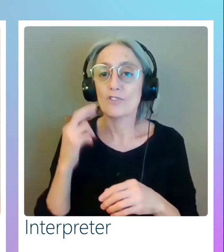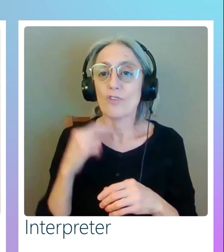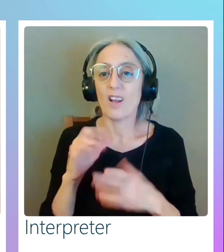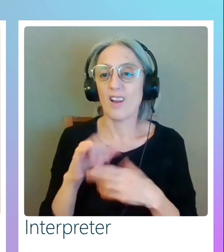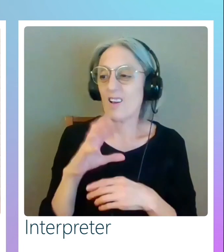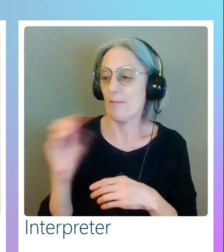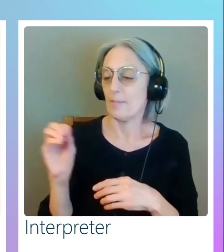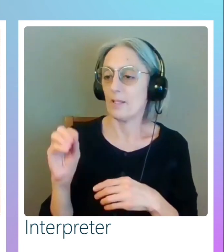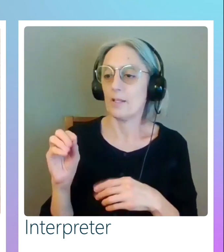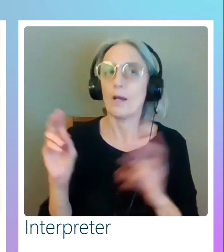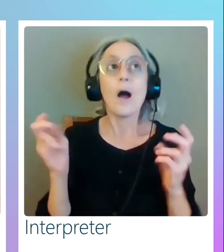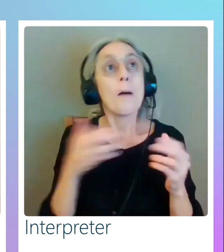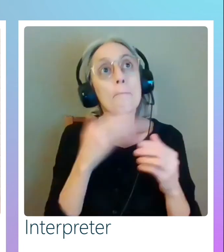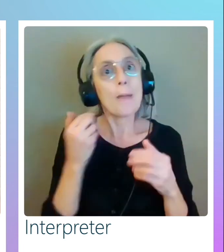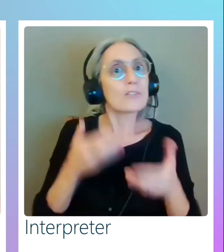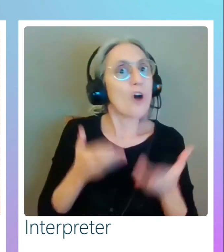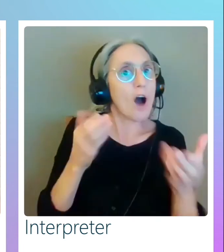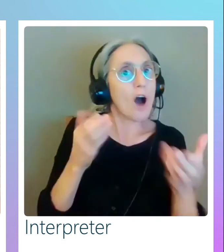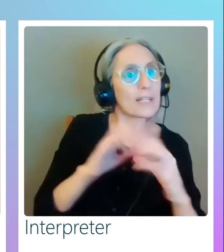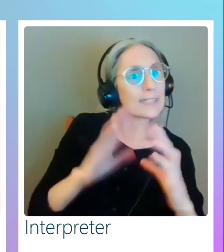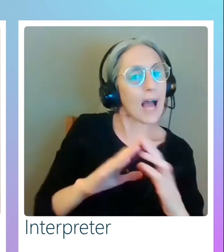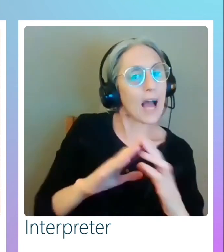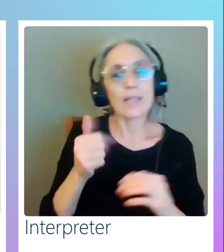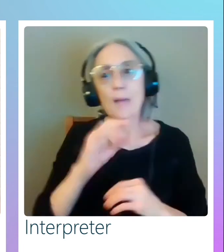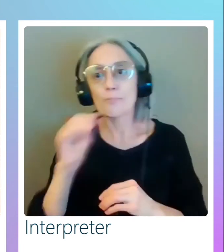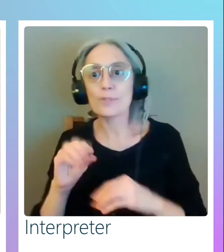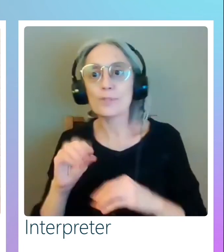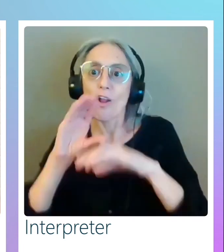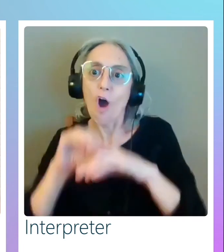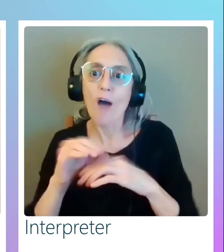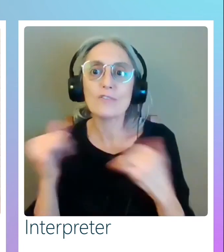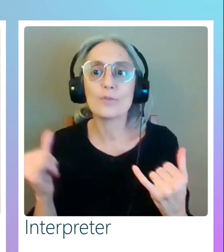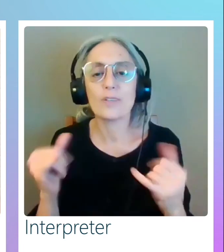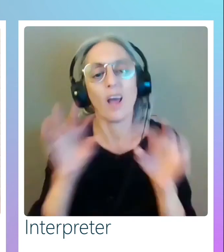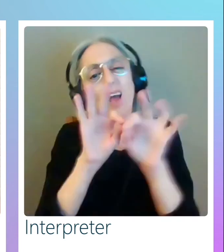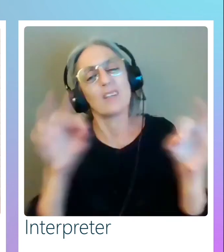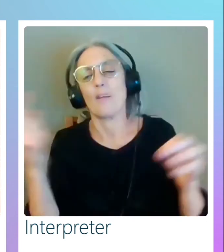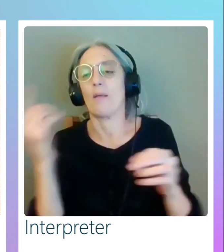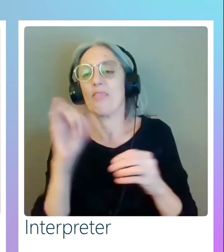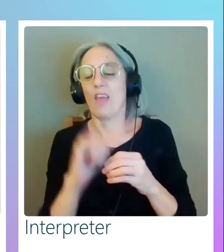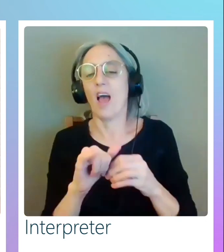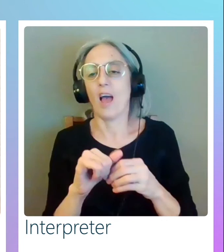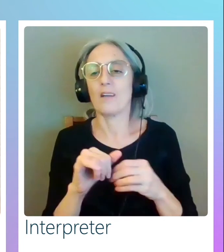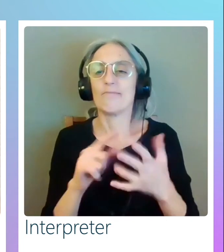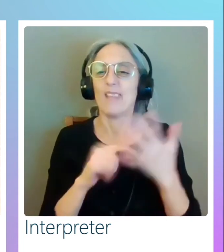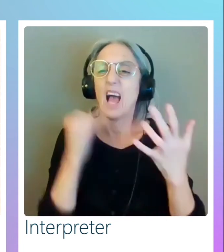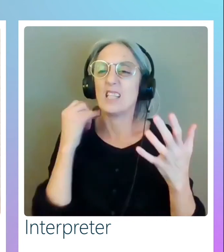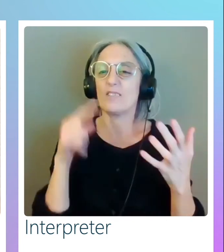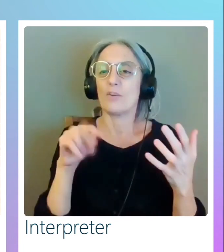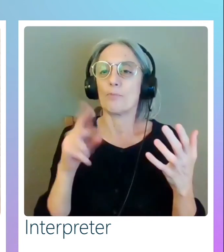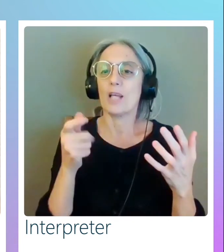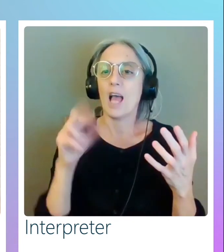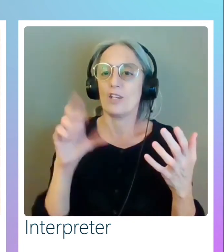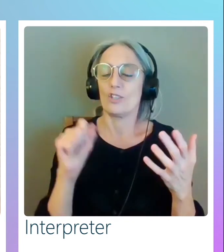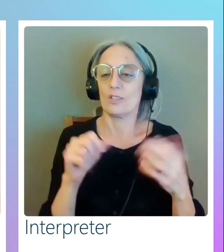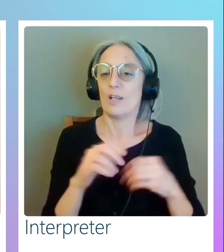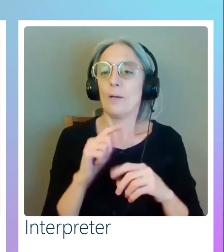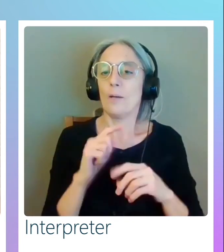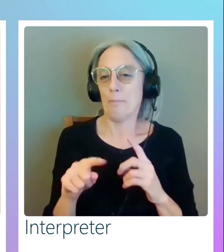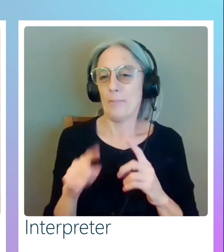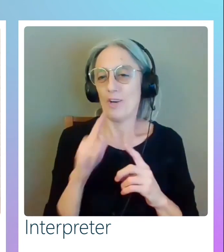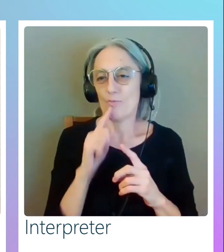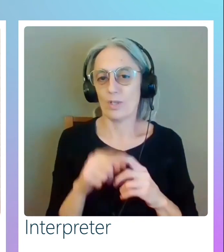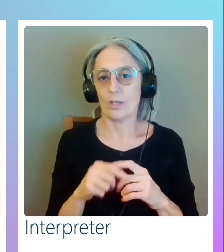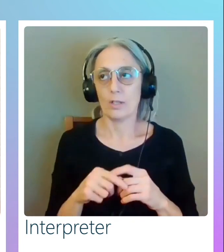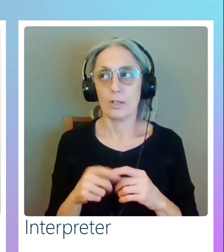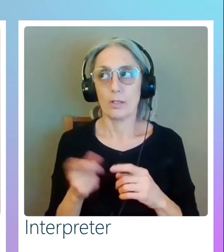town, 10% off today. You have some opportunities in there, but let's just stay away from come look inside. You